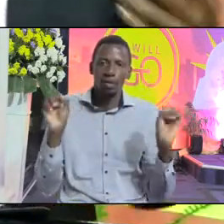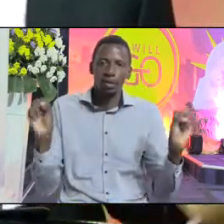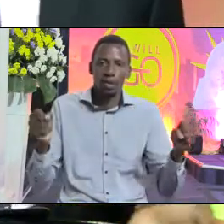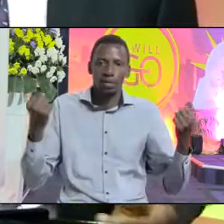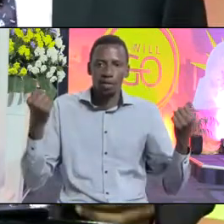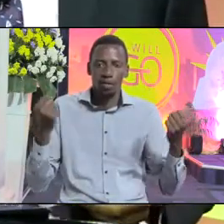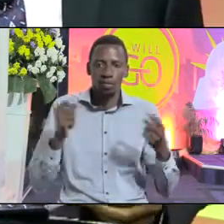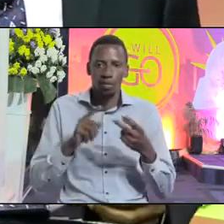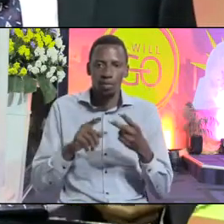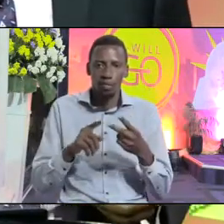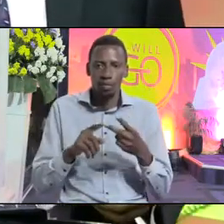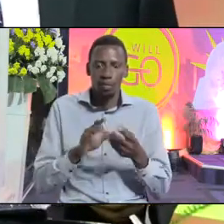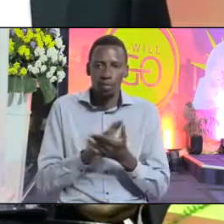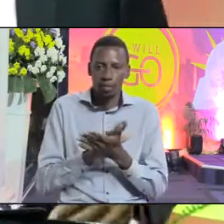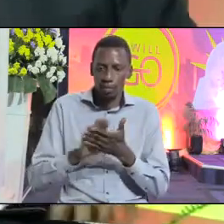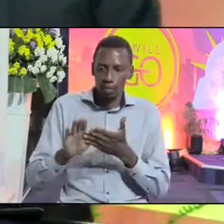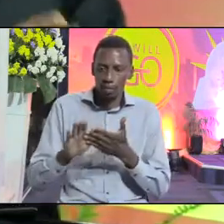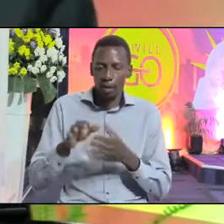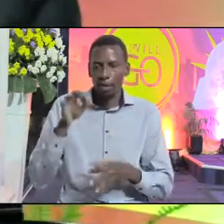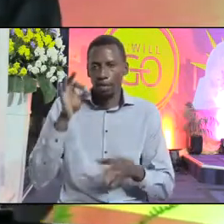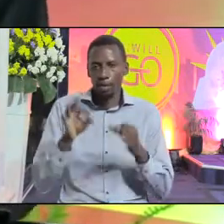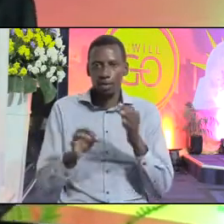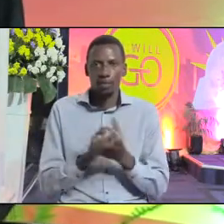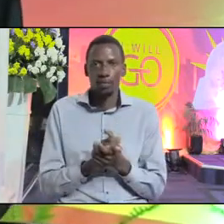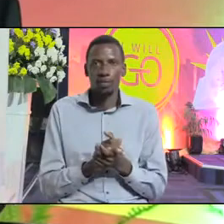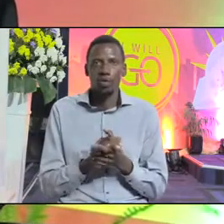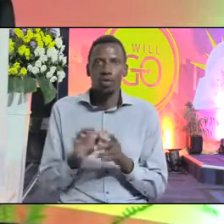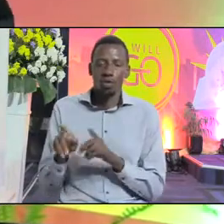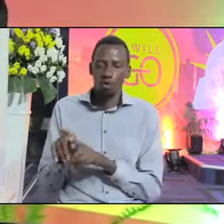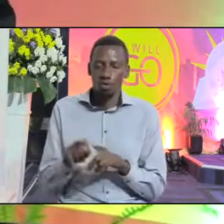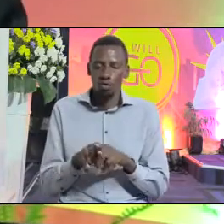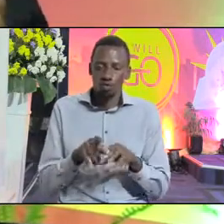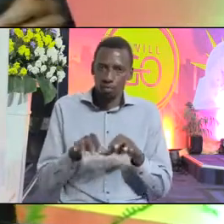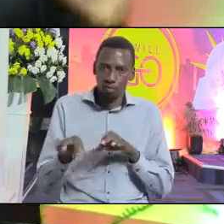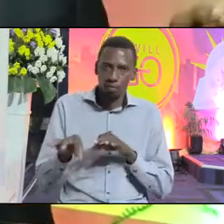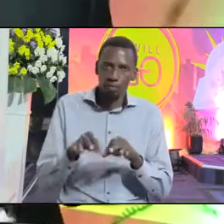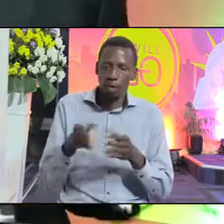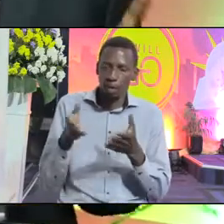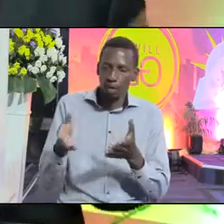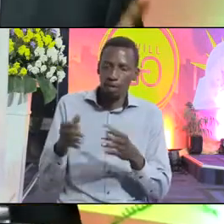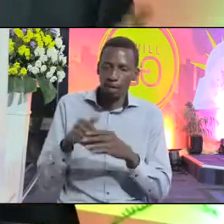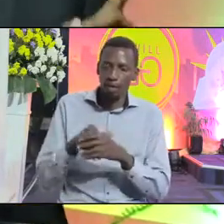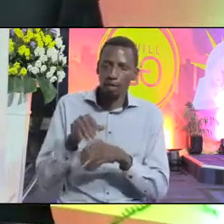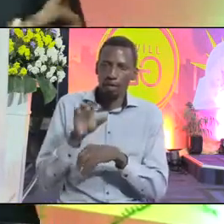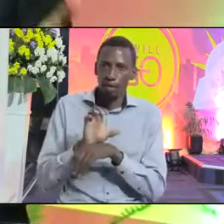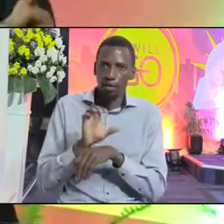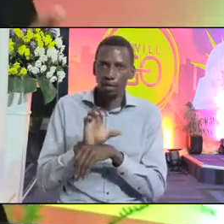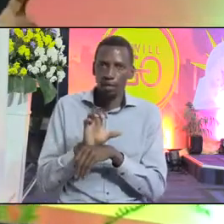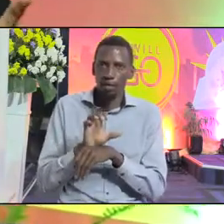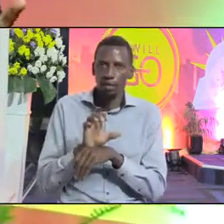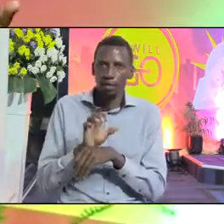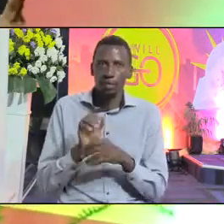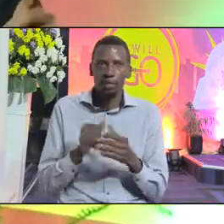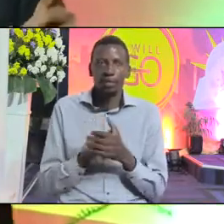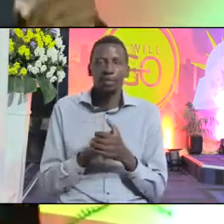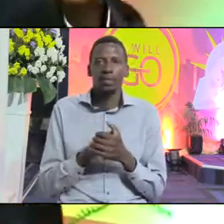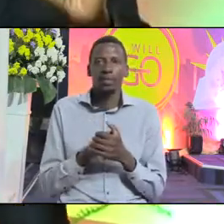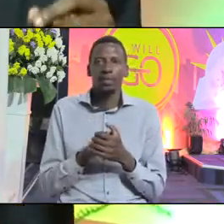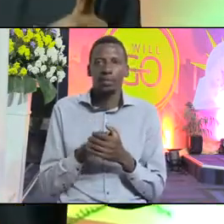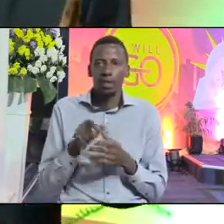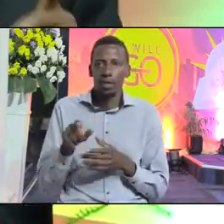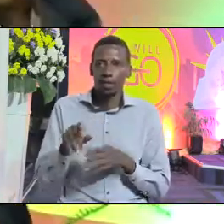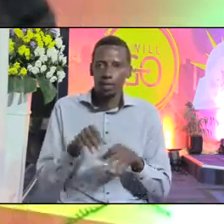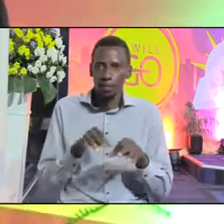sanctification and justification. And he further defines, hear me church, hear me encampment.